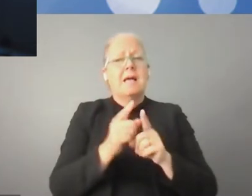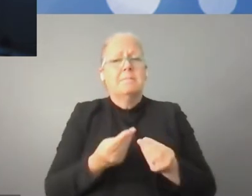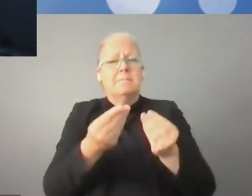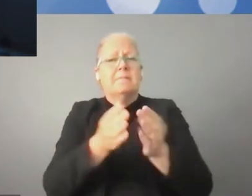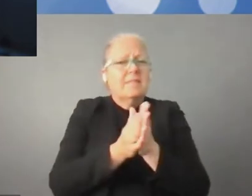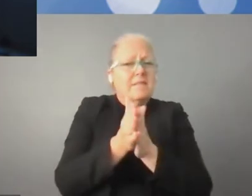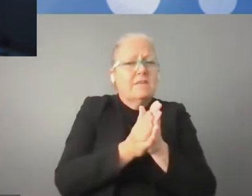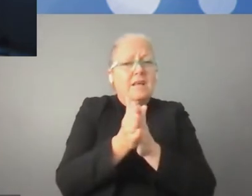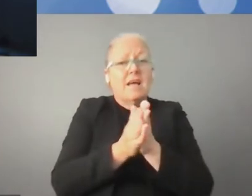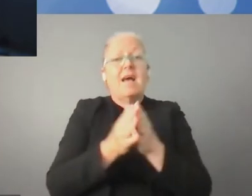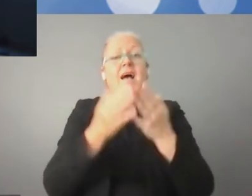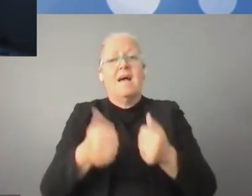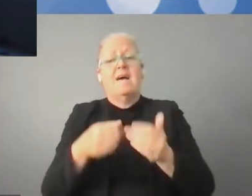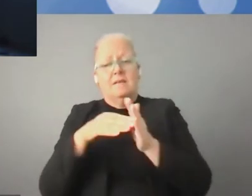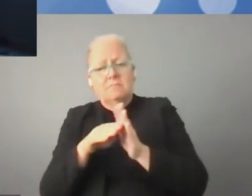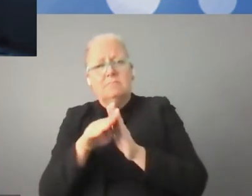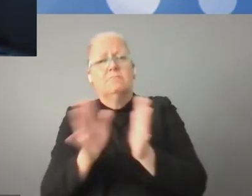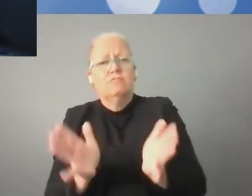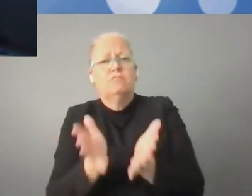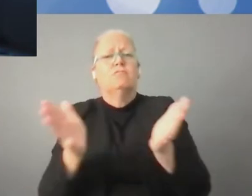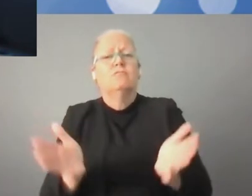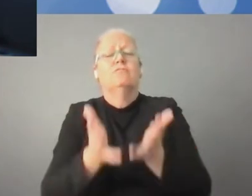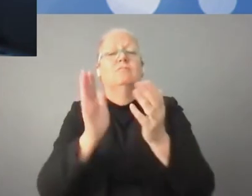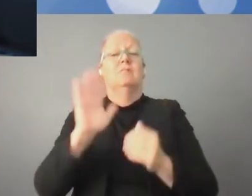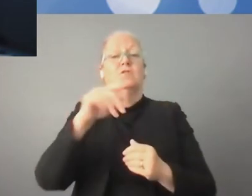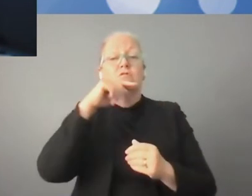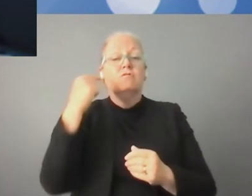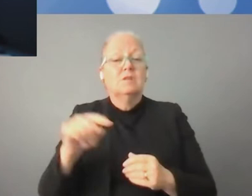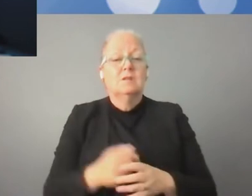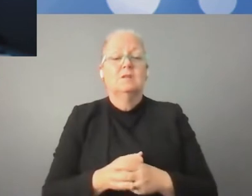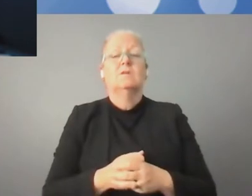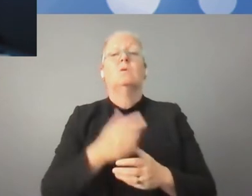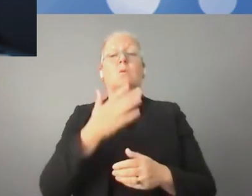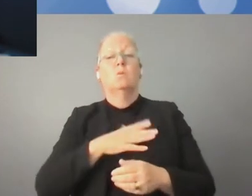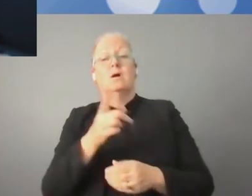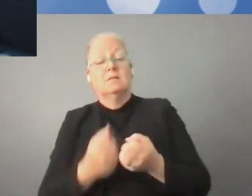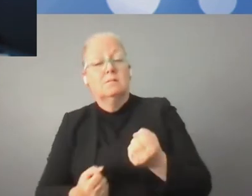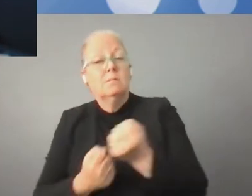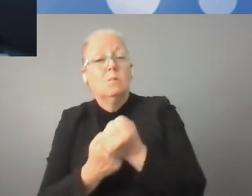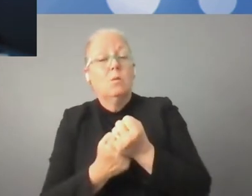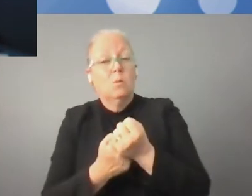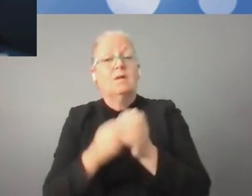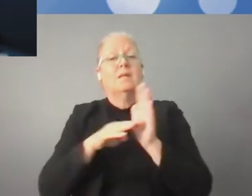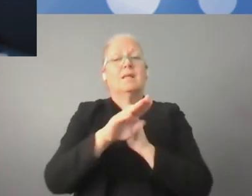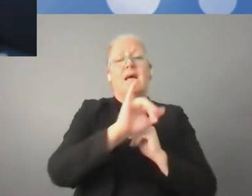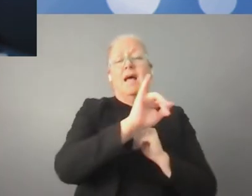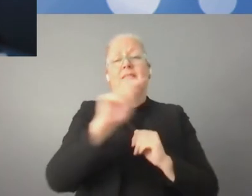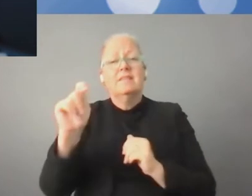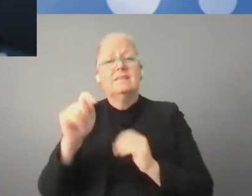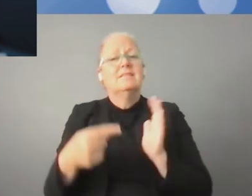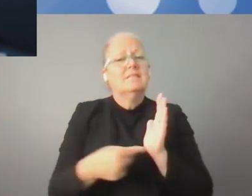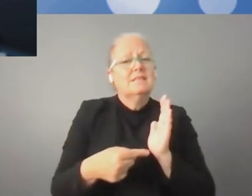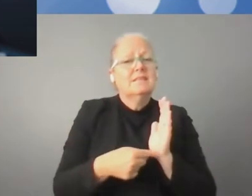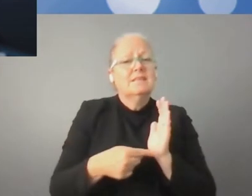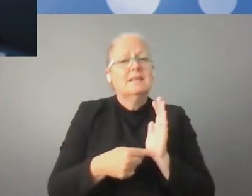russia stage by stage measures to support the development of i.t industry are being implemented